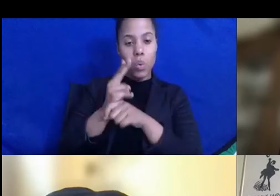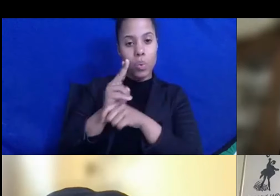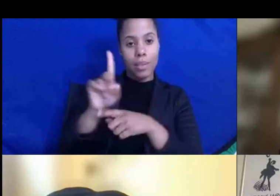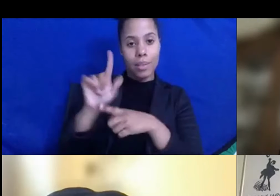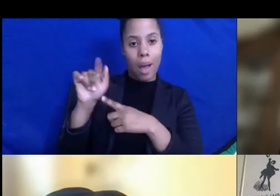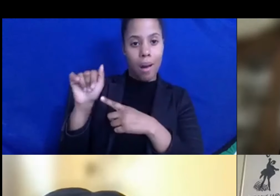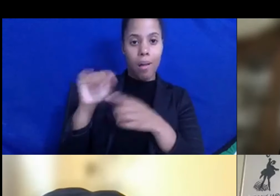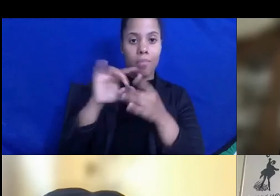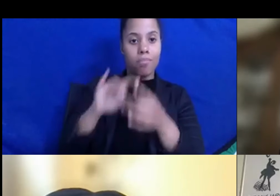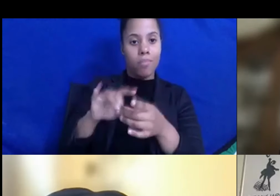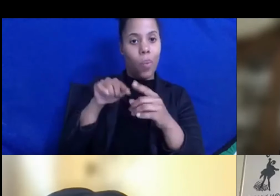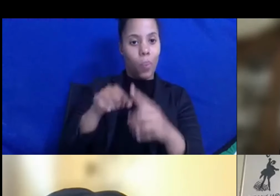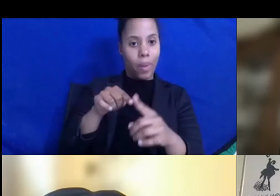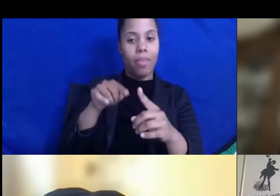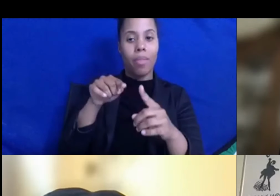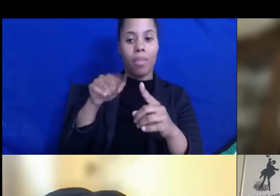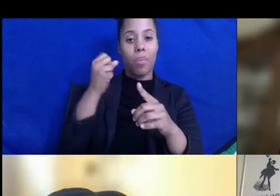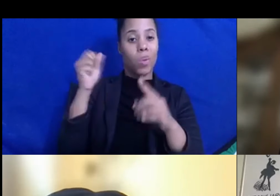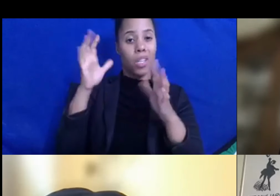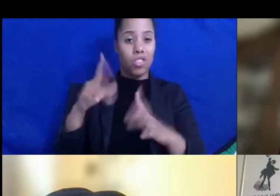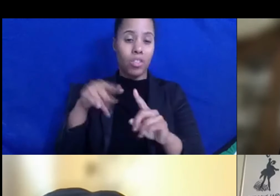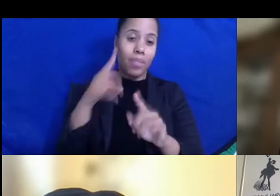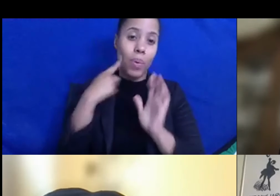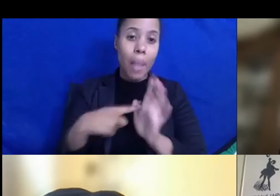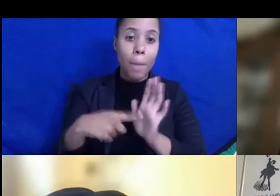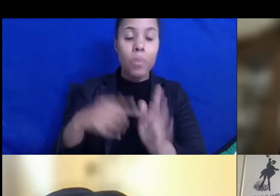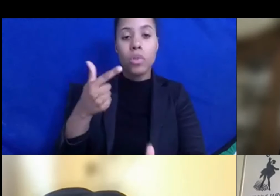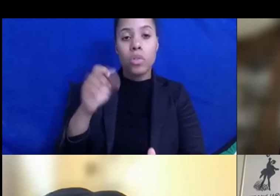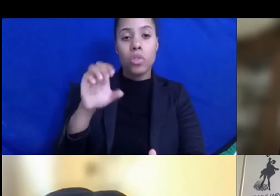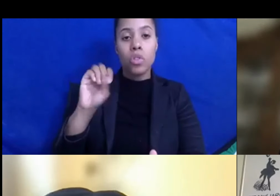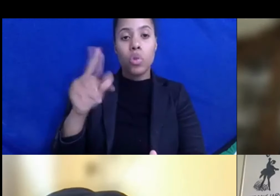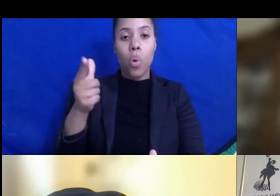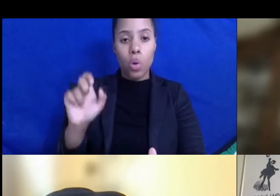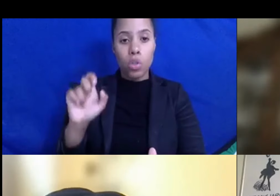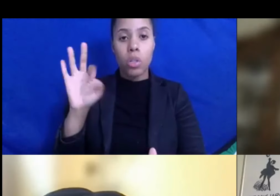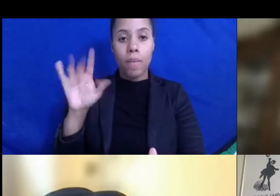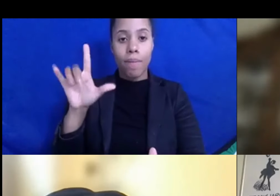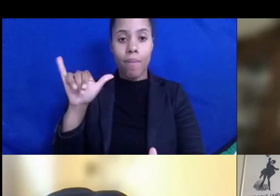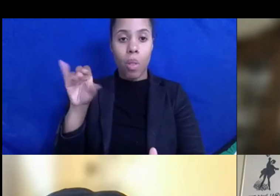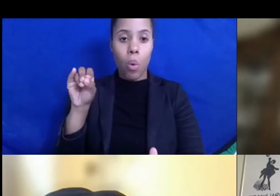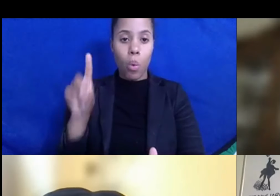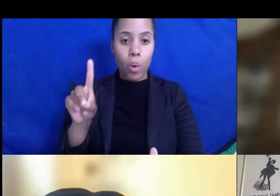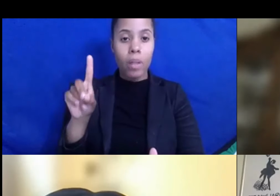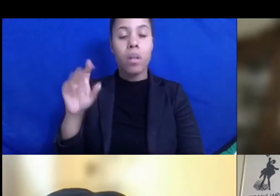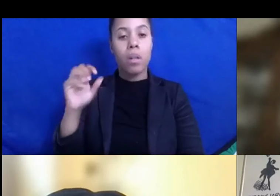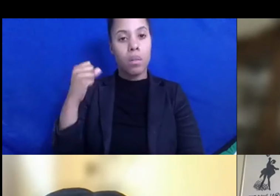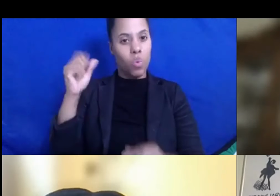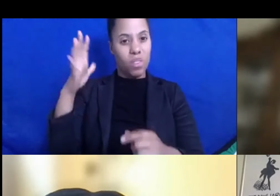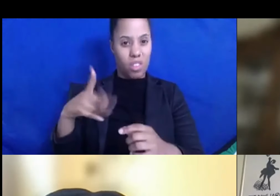Floyd protesters. And so it's just over time, all these agencies have just grown more